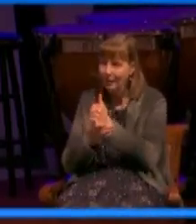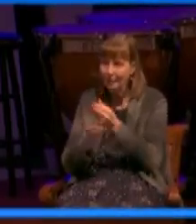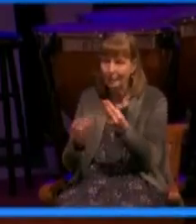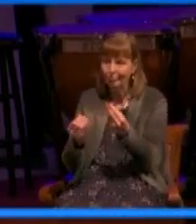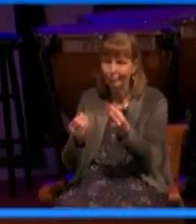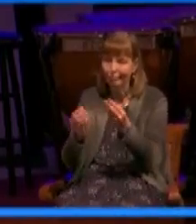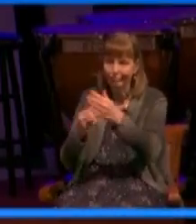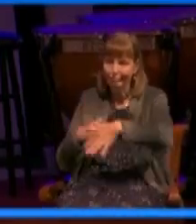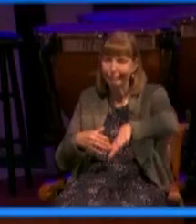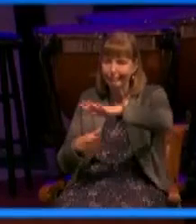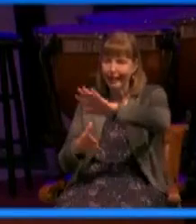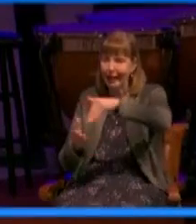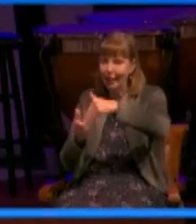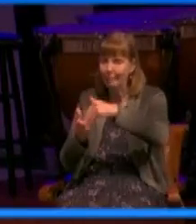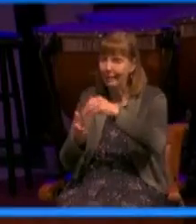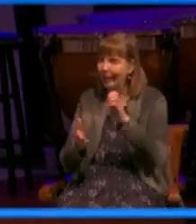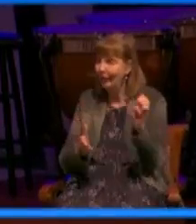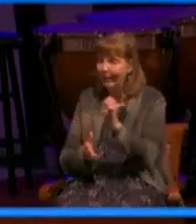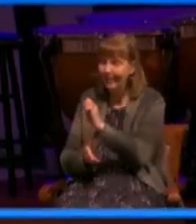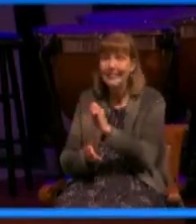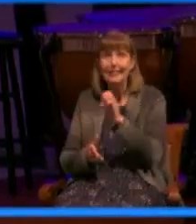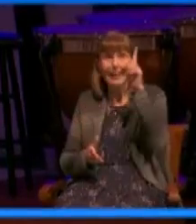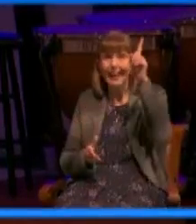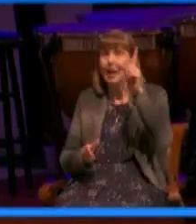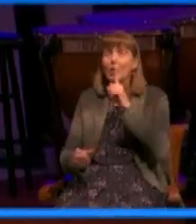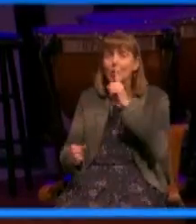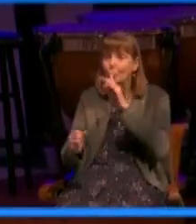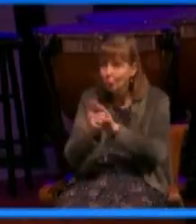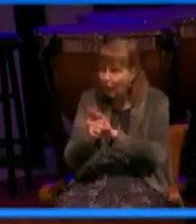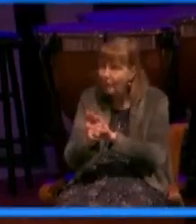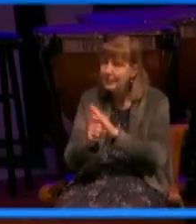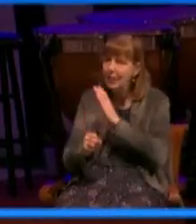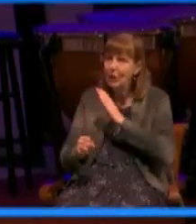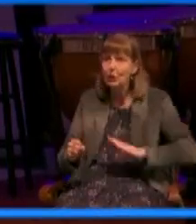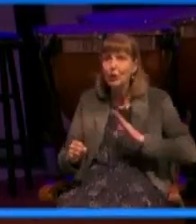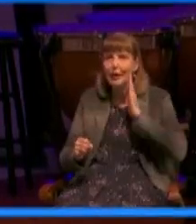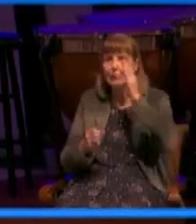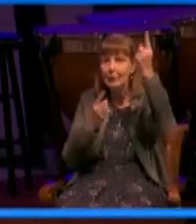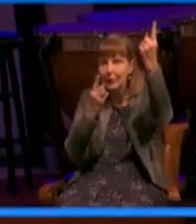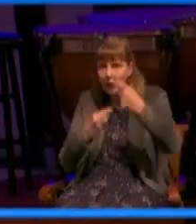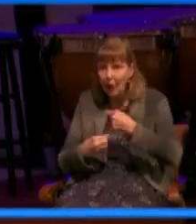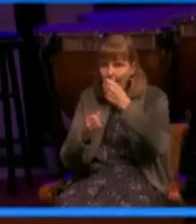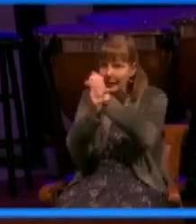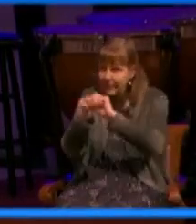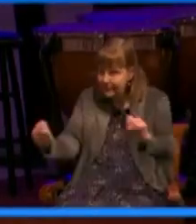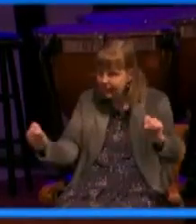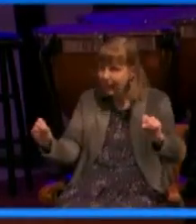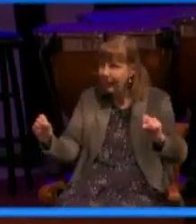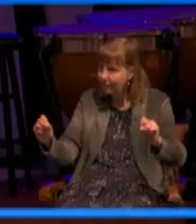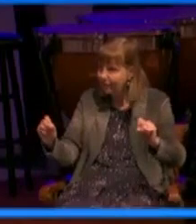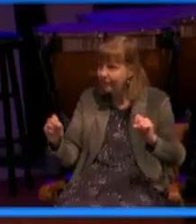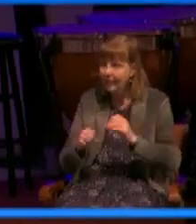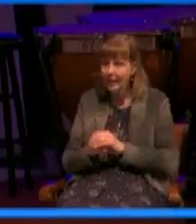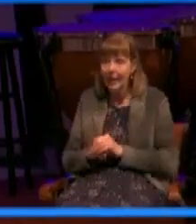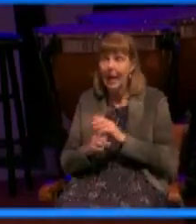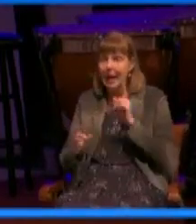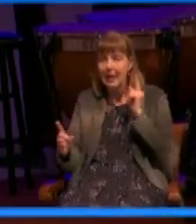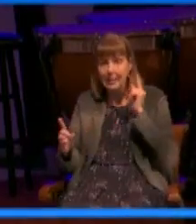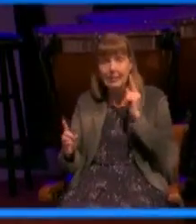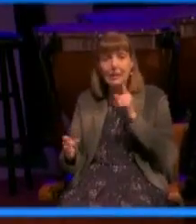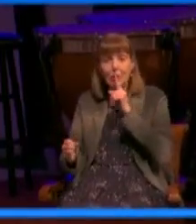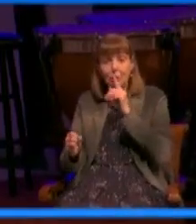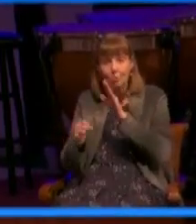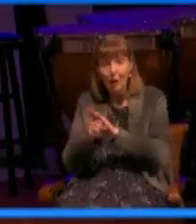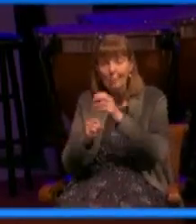promising rescue through Christ. This is the beauty of the story of Genesis, that God is doing what the author and